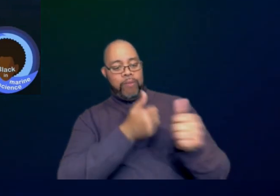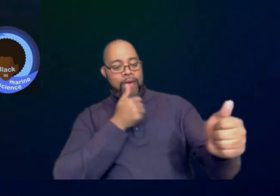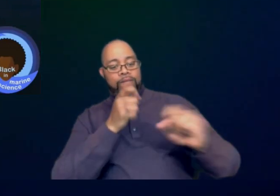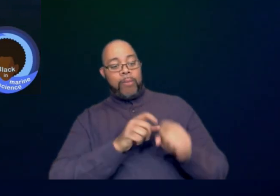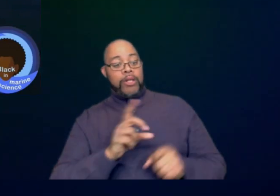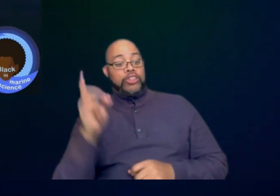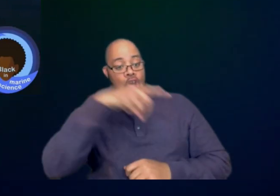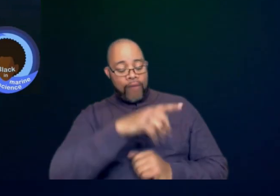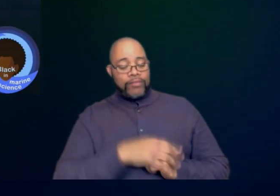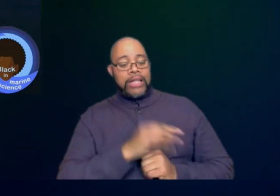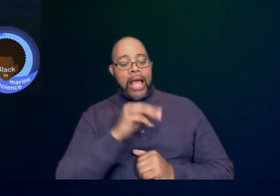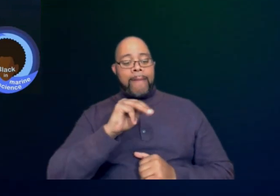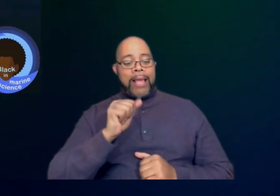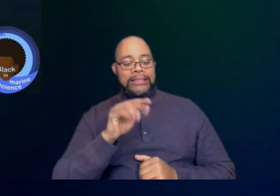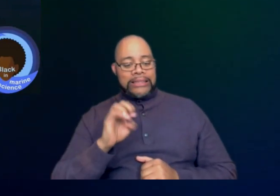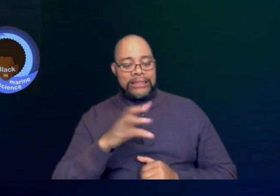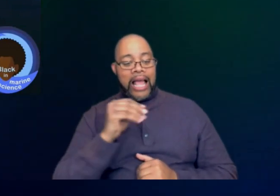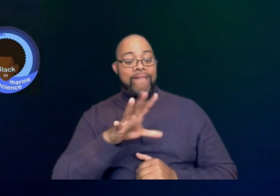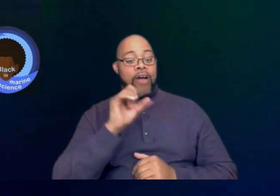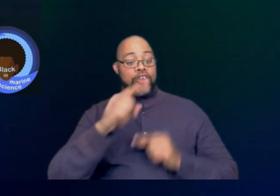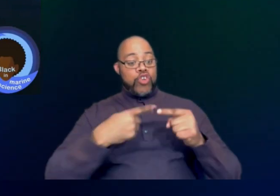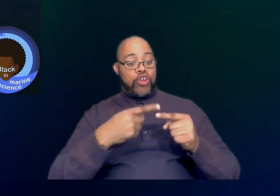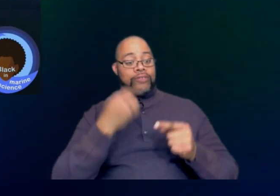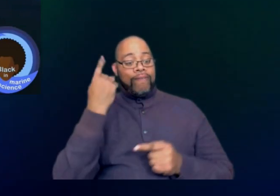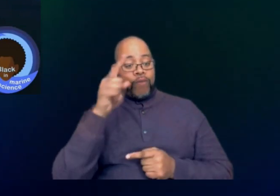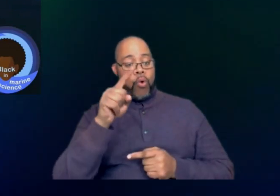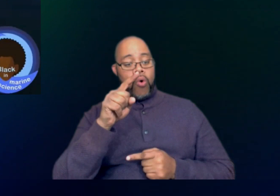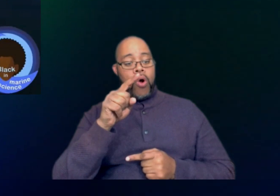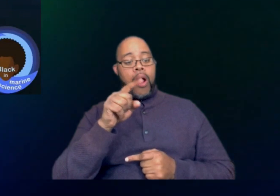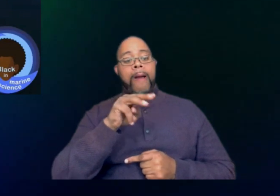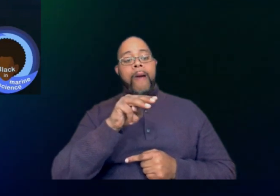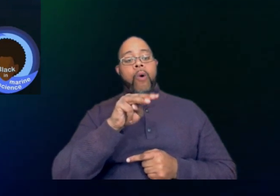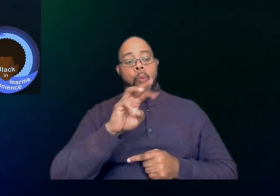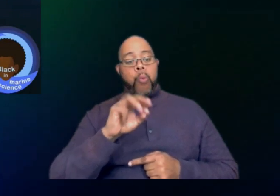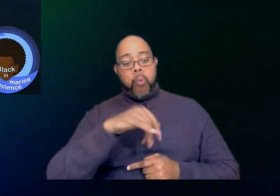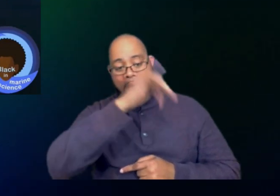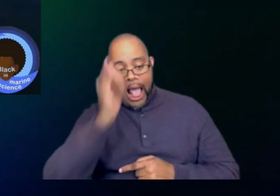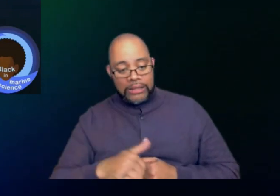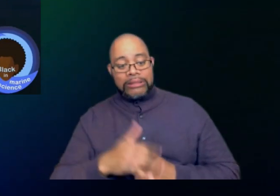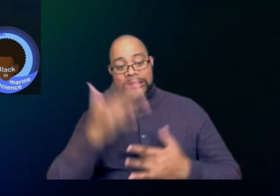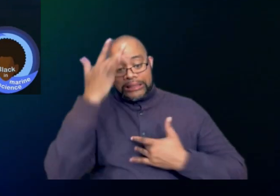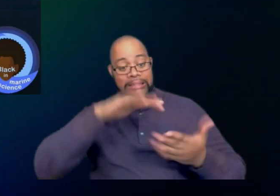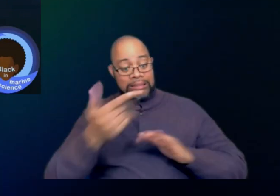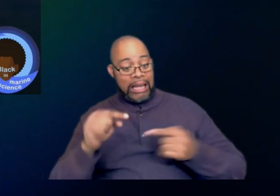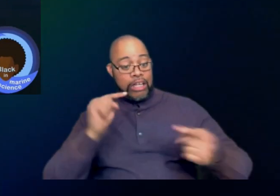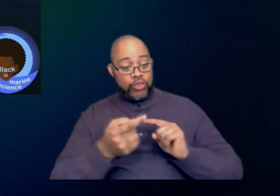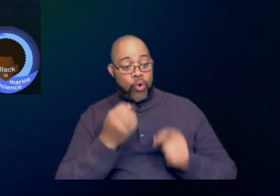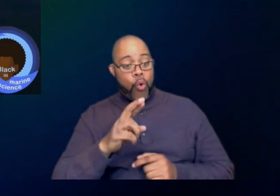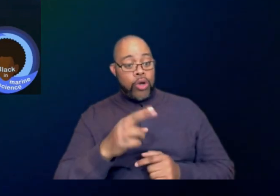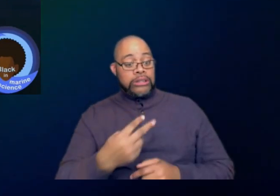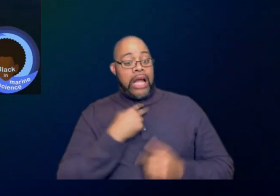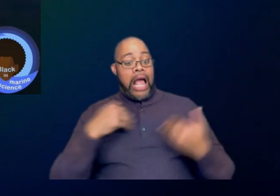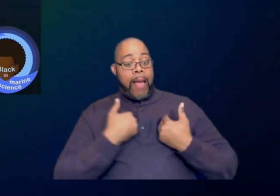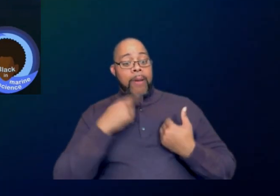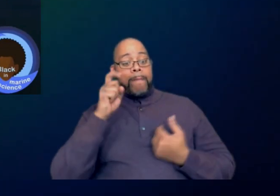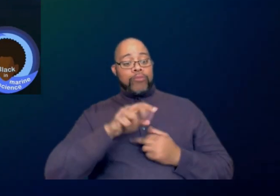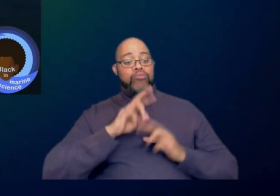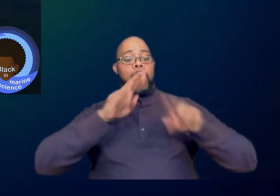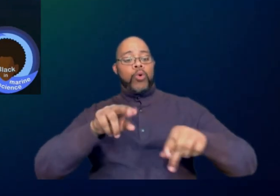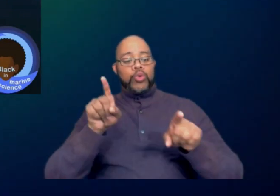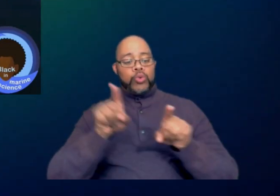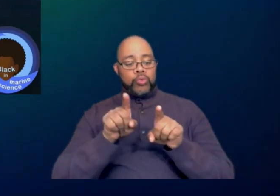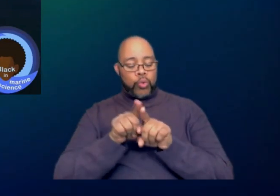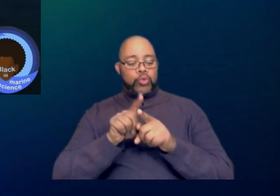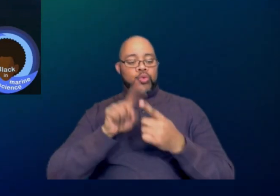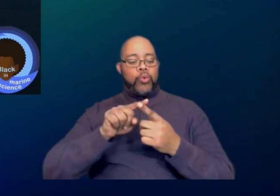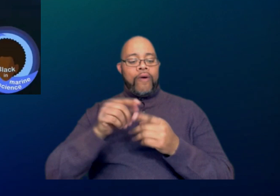distance for dolphins and manatees and at least 500 yards for whales. Sick, dead, injured, or stranded animals